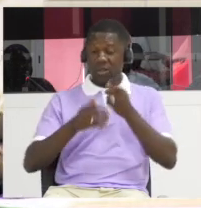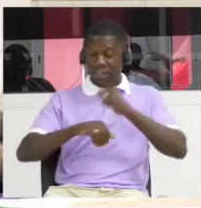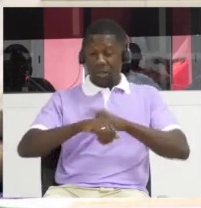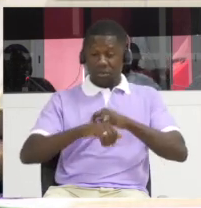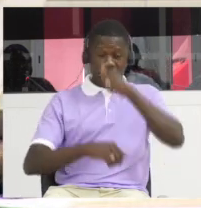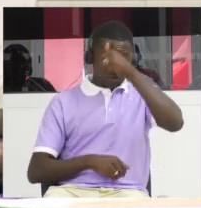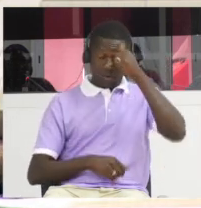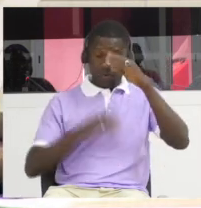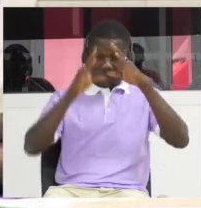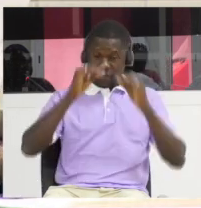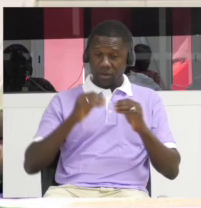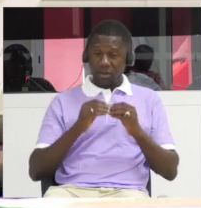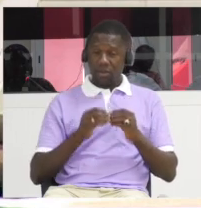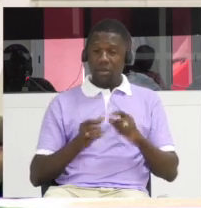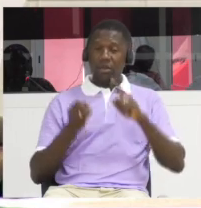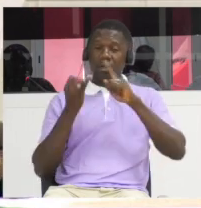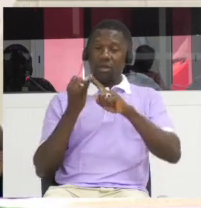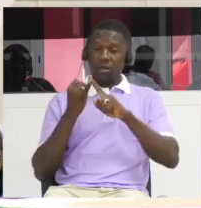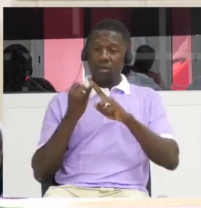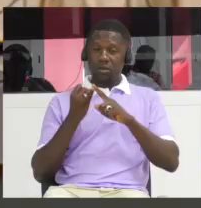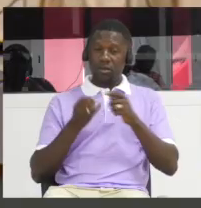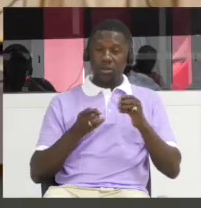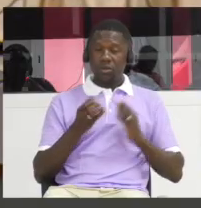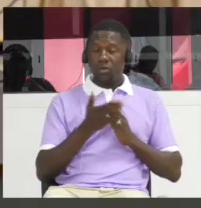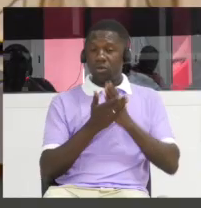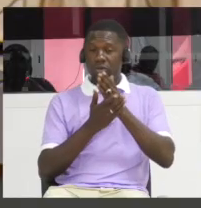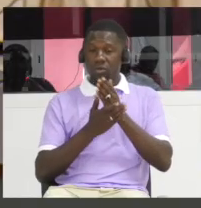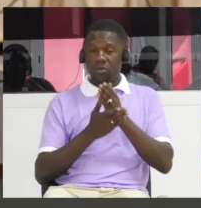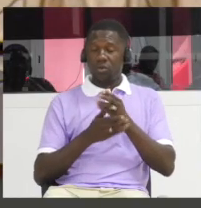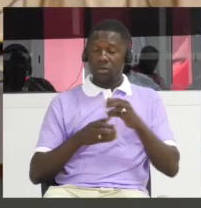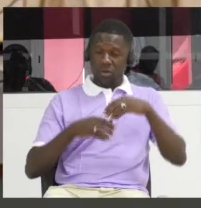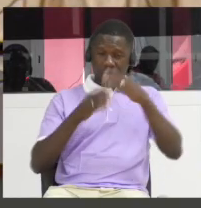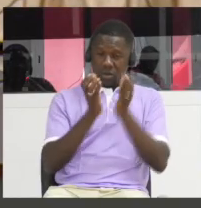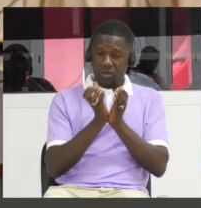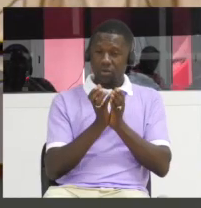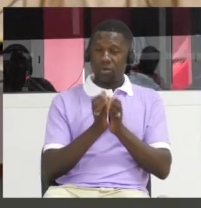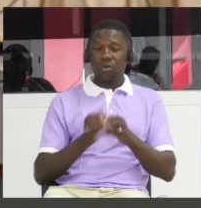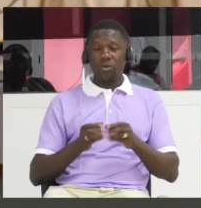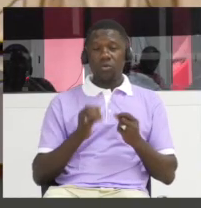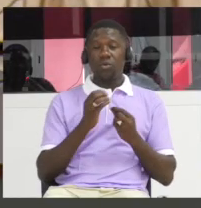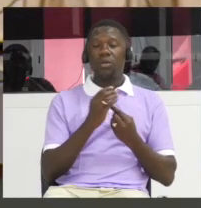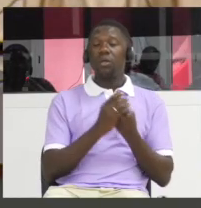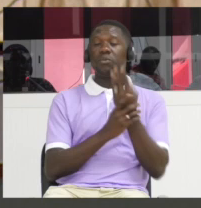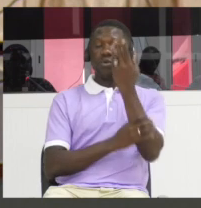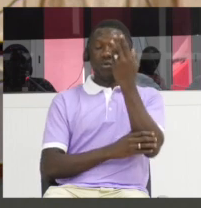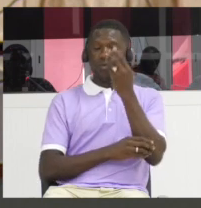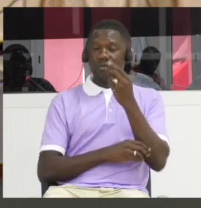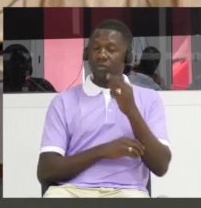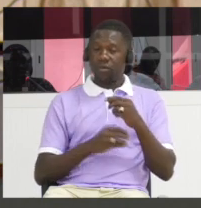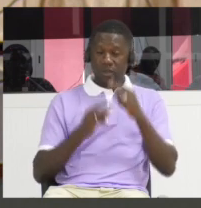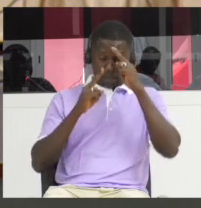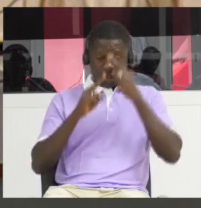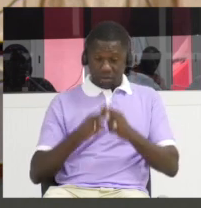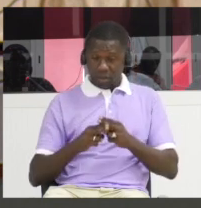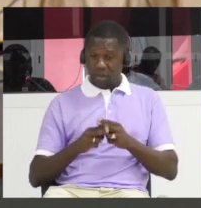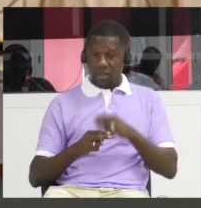office, A, to continue the ongoing reorganization of the Army to improve discipline and